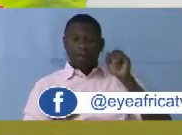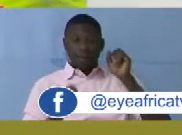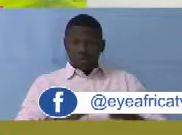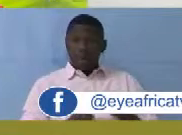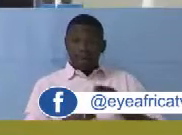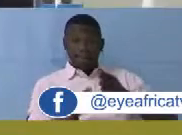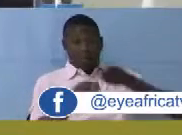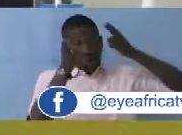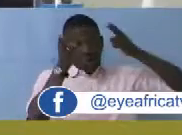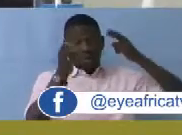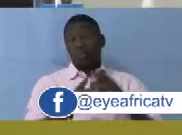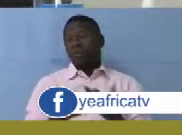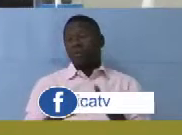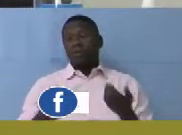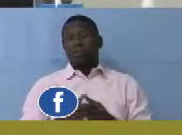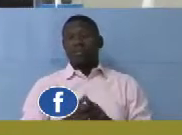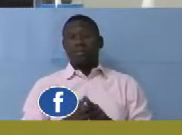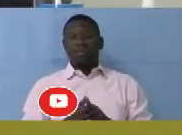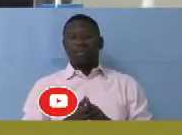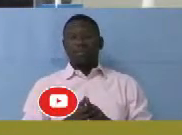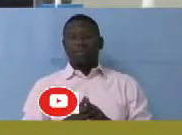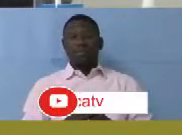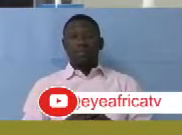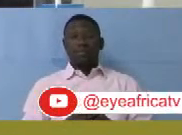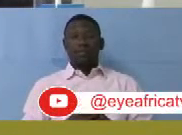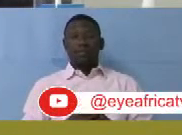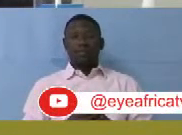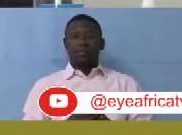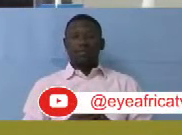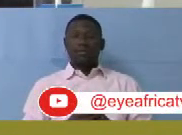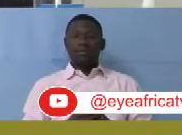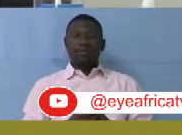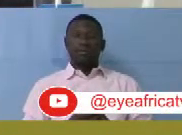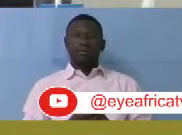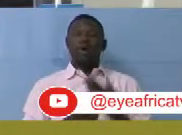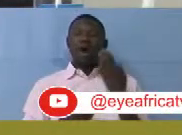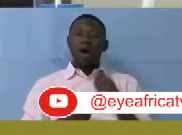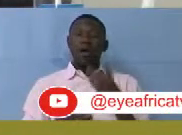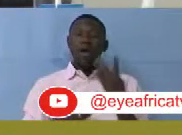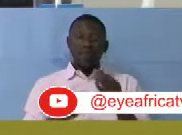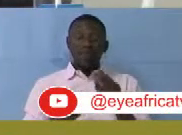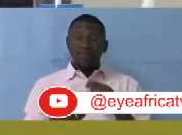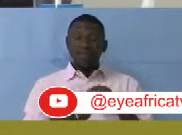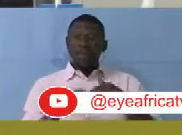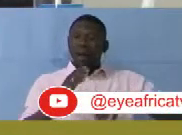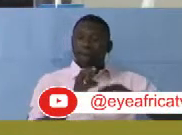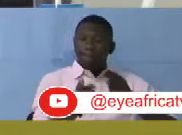What if it fires out of the 18 yards box? Well, anything can happen. Then you can die. Die? Yeah.